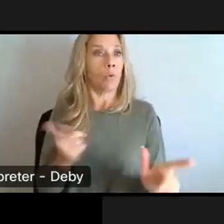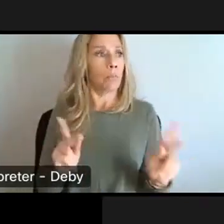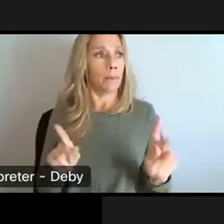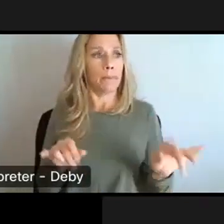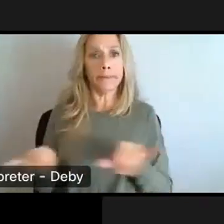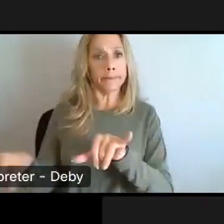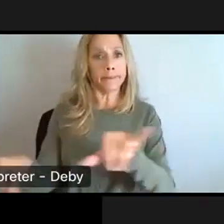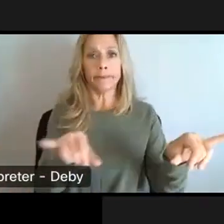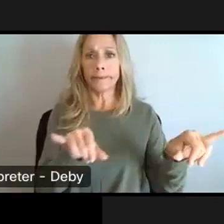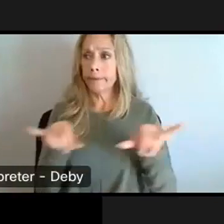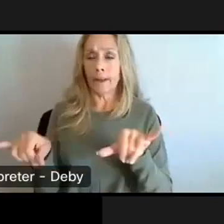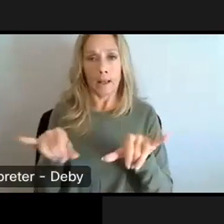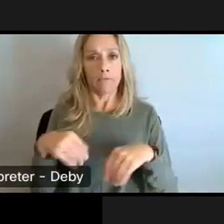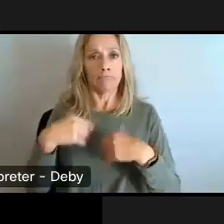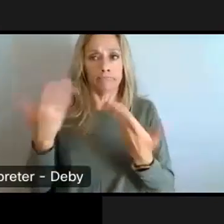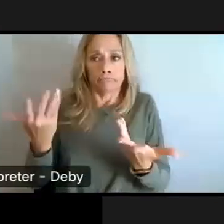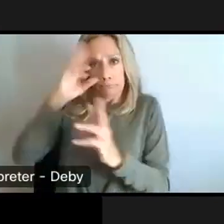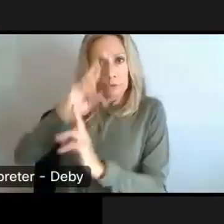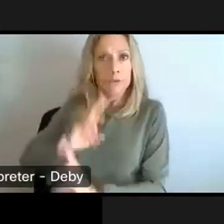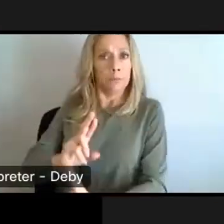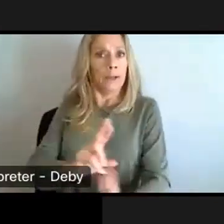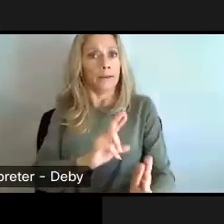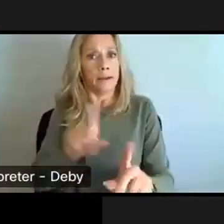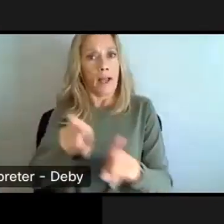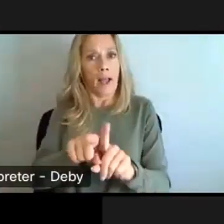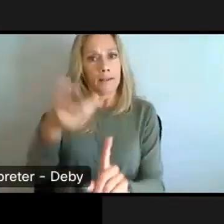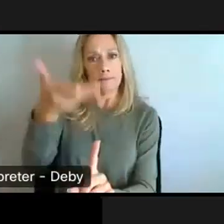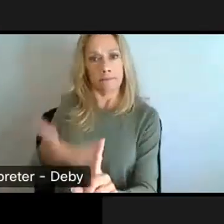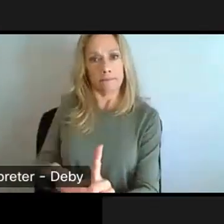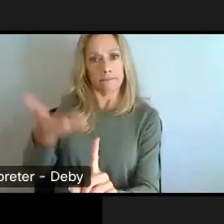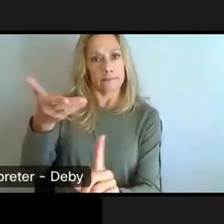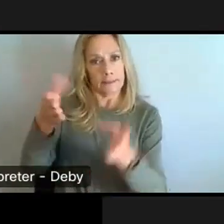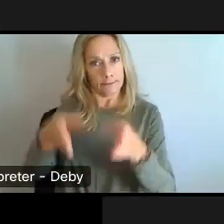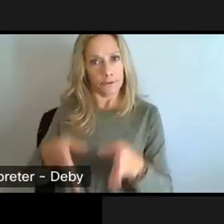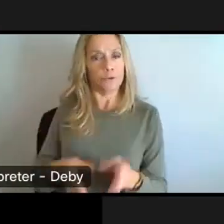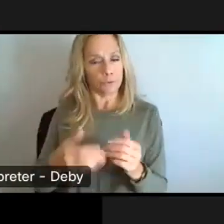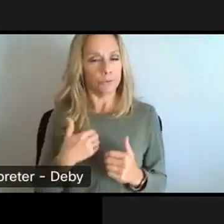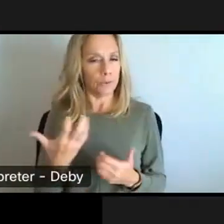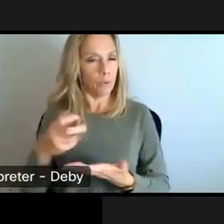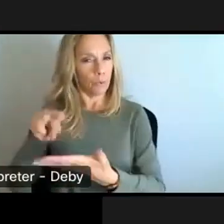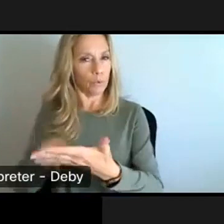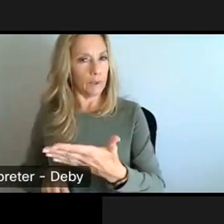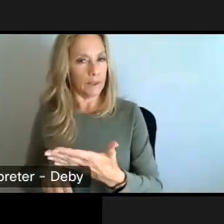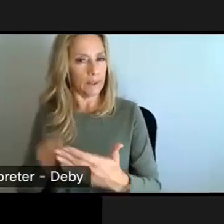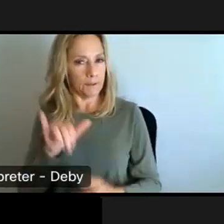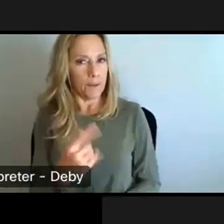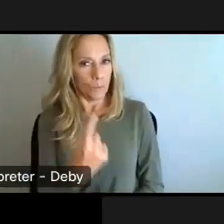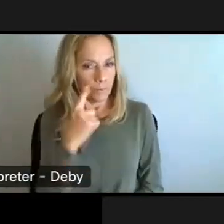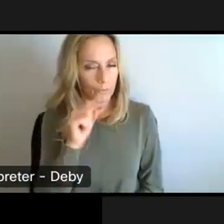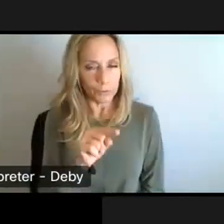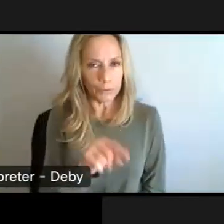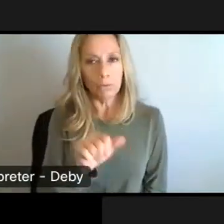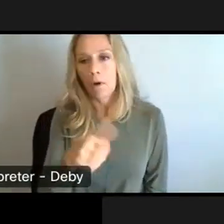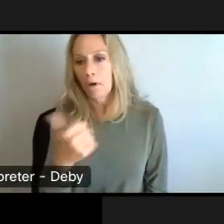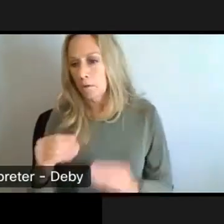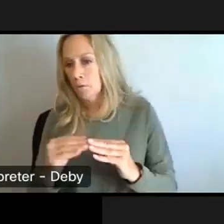way and give them the respect as an individual. So I just wanted to read that. Um,